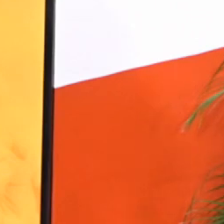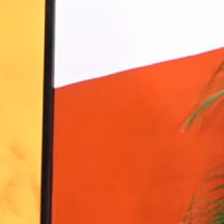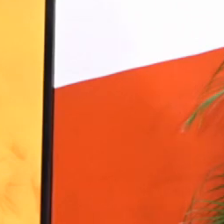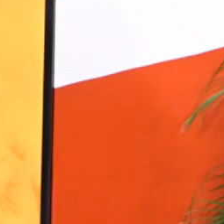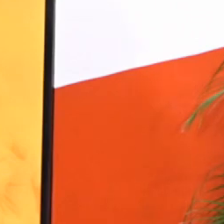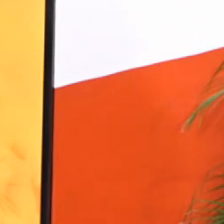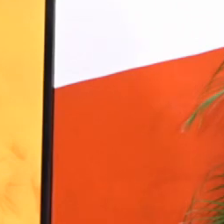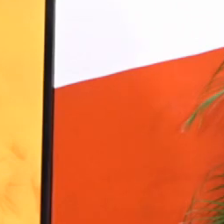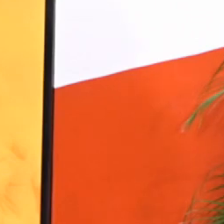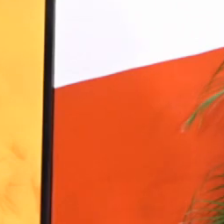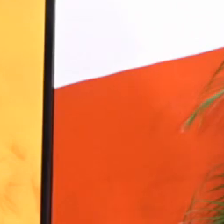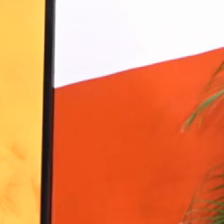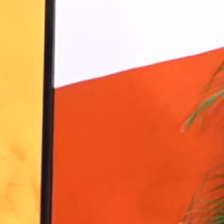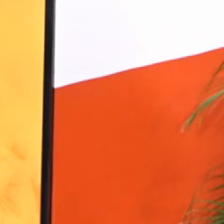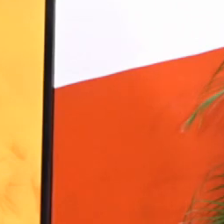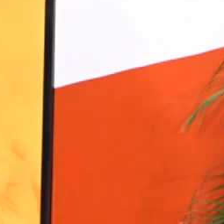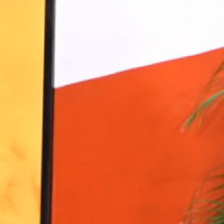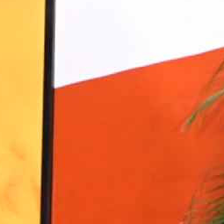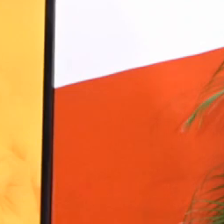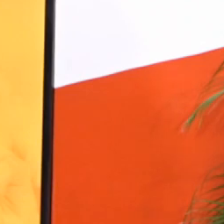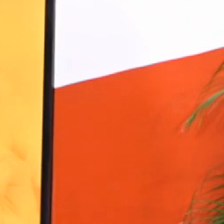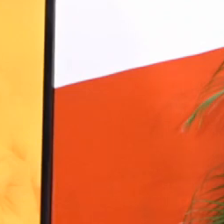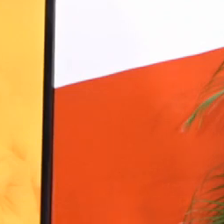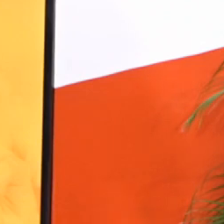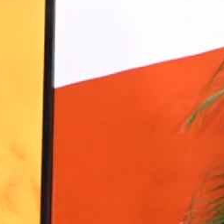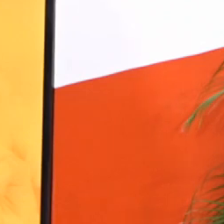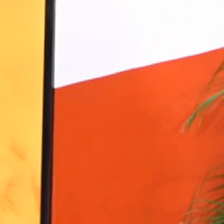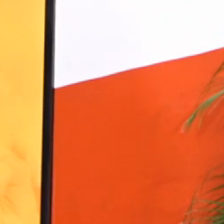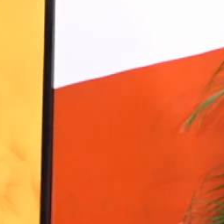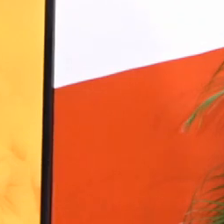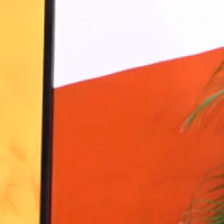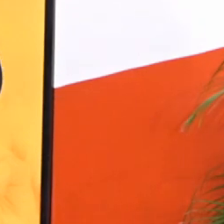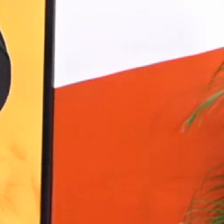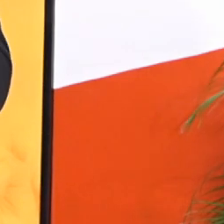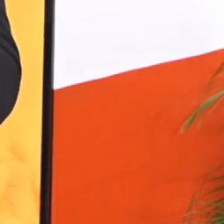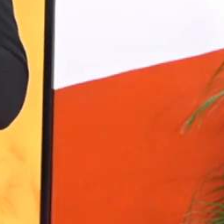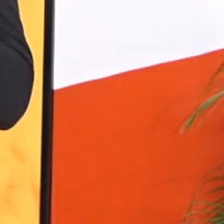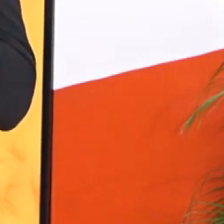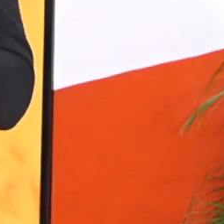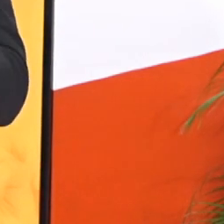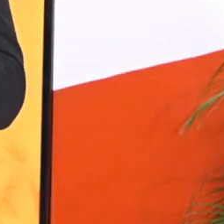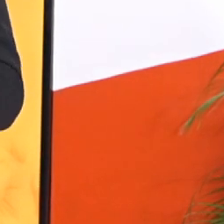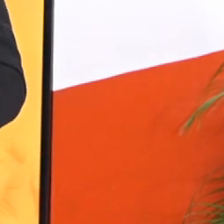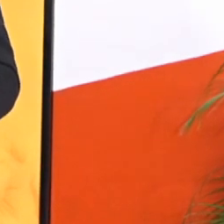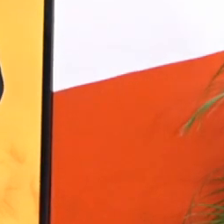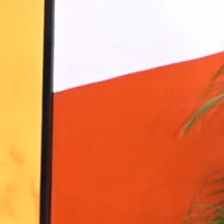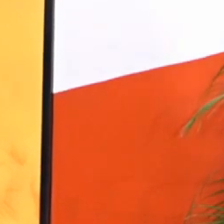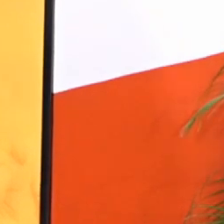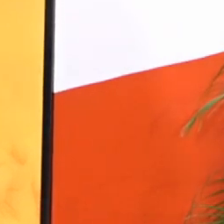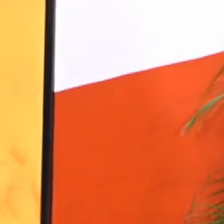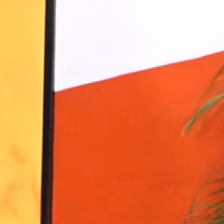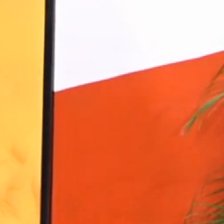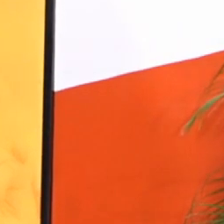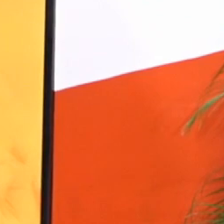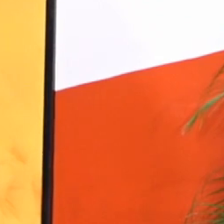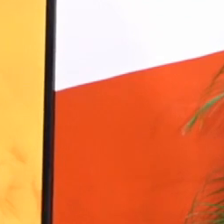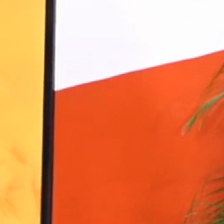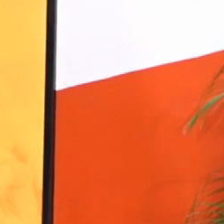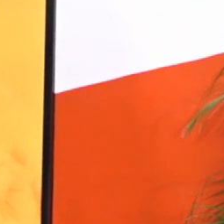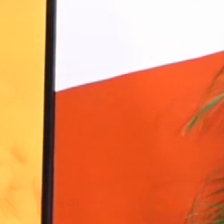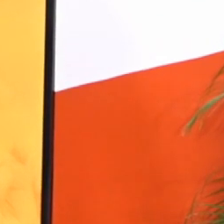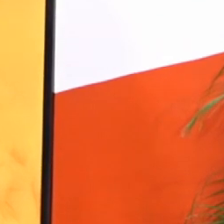to make your commitment. You're going to click on that link right now, and you're going to make your commitment to Jesus. That's